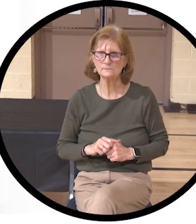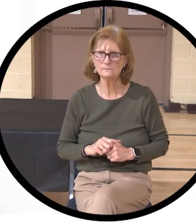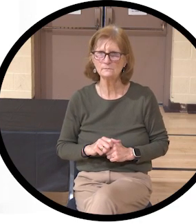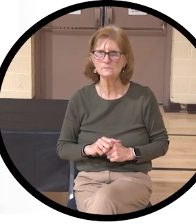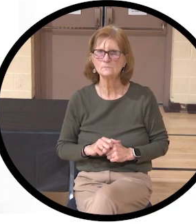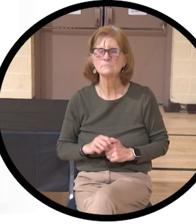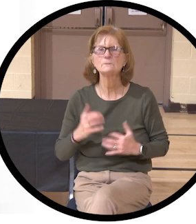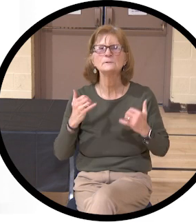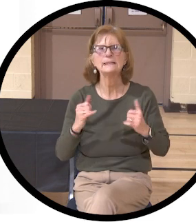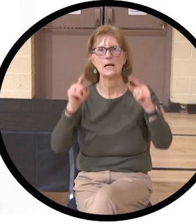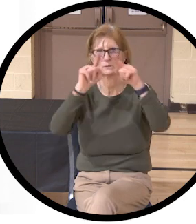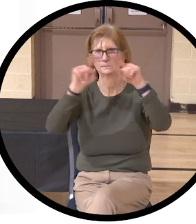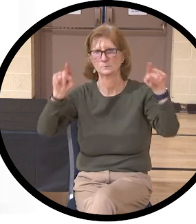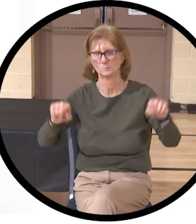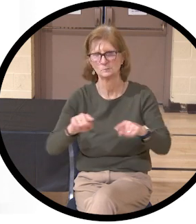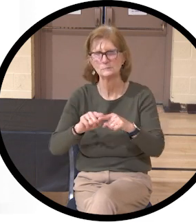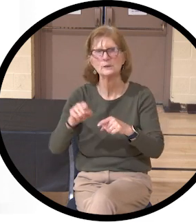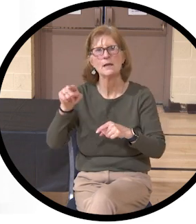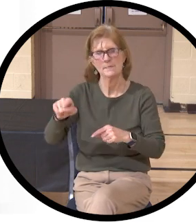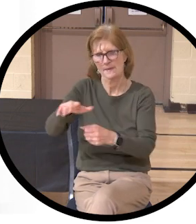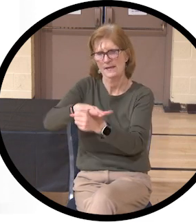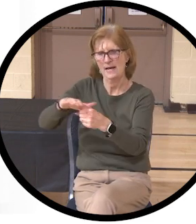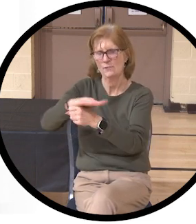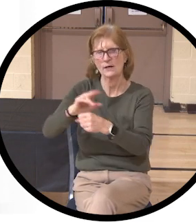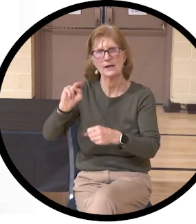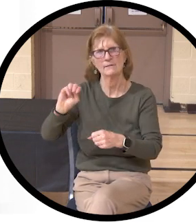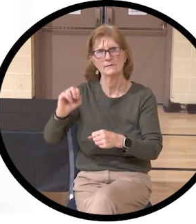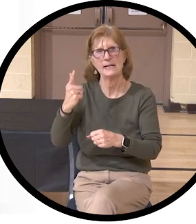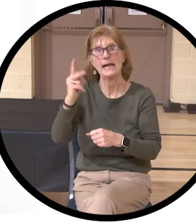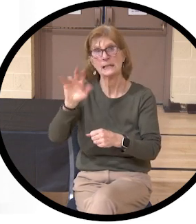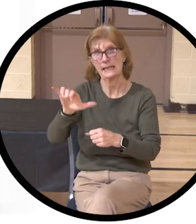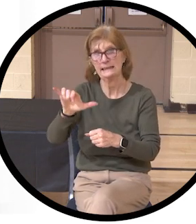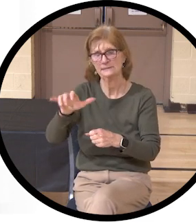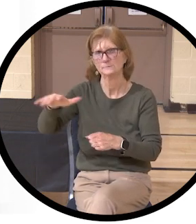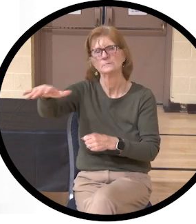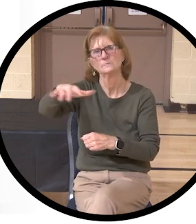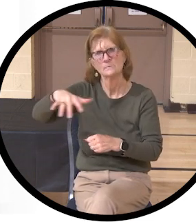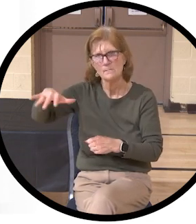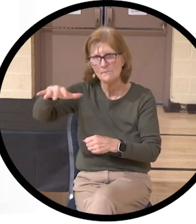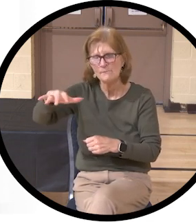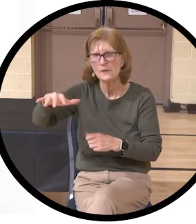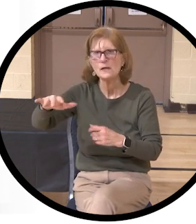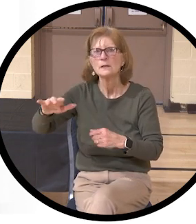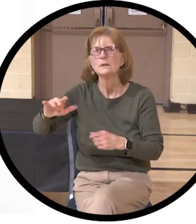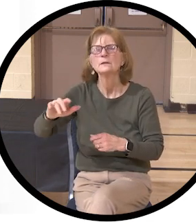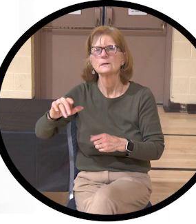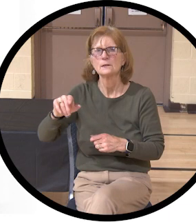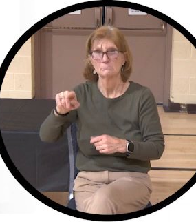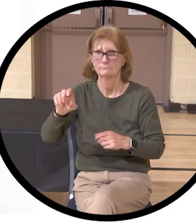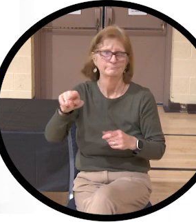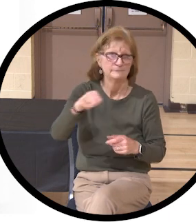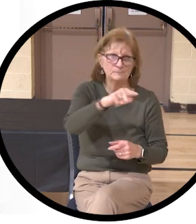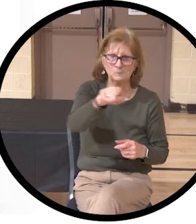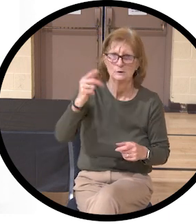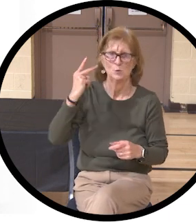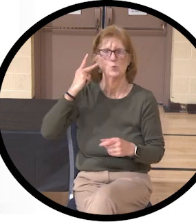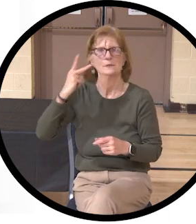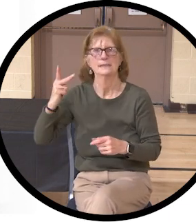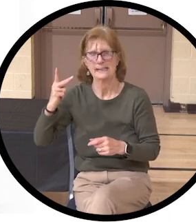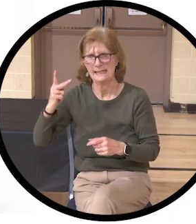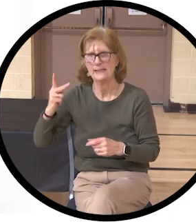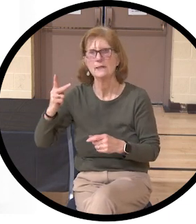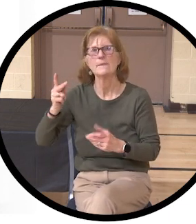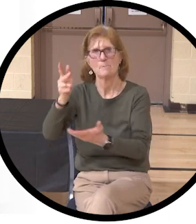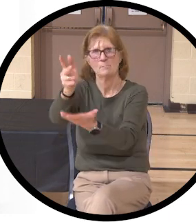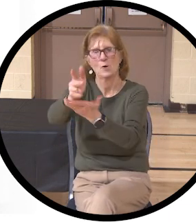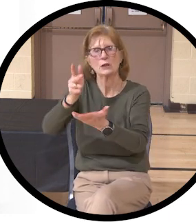Looking at Stanton at Negley, we are proposing, this is where you can see that the shift in